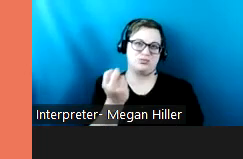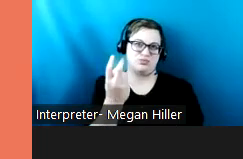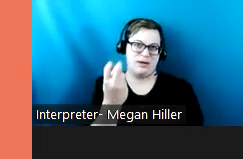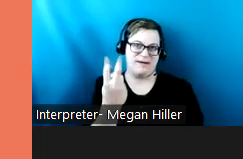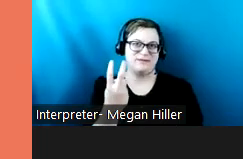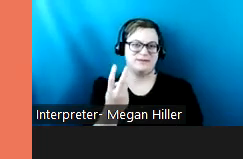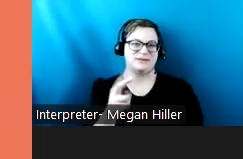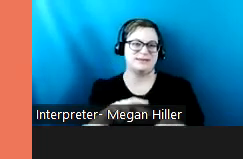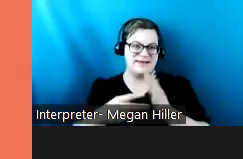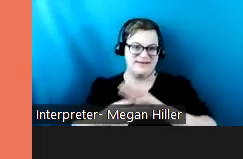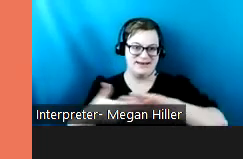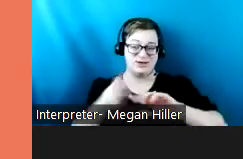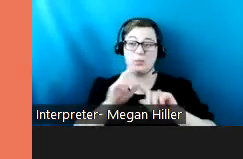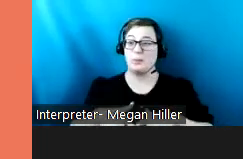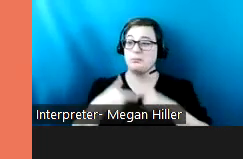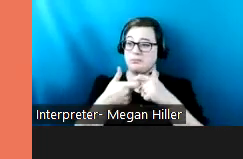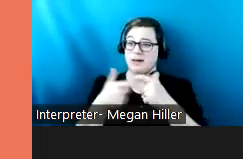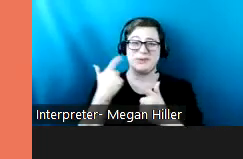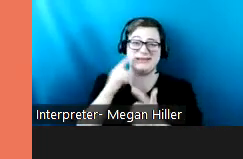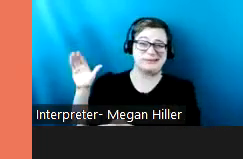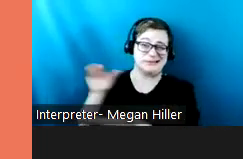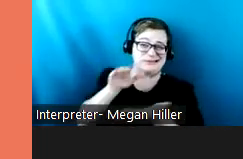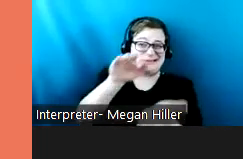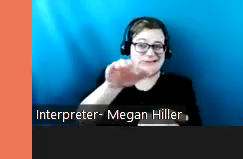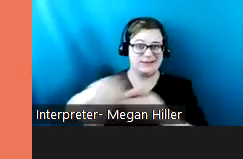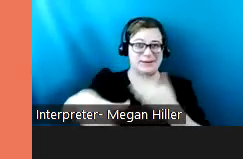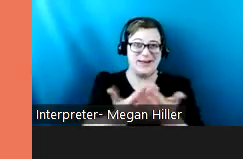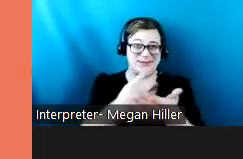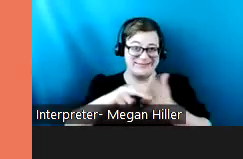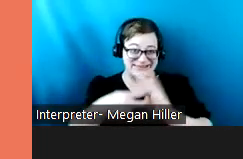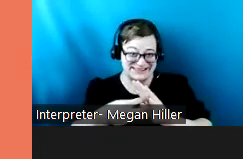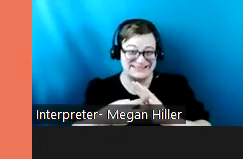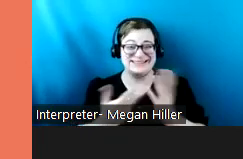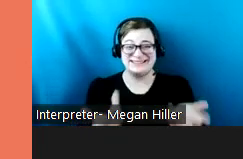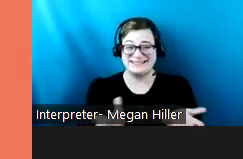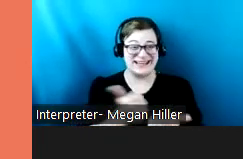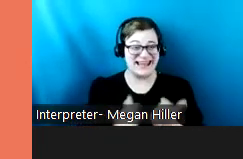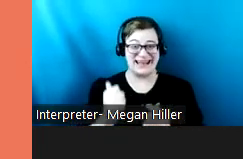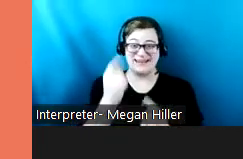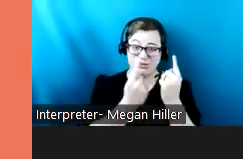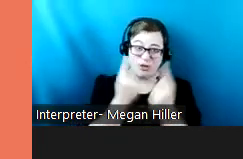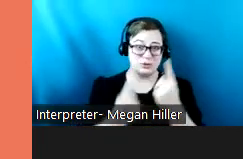Let's pause there. That was a lot of information on definitions. Anybody have thoughts, questions, concerns?